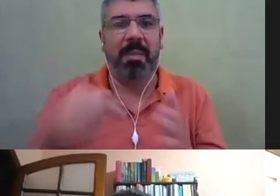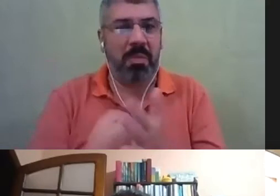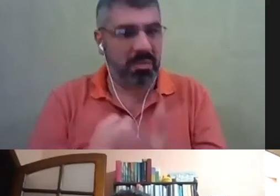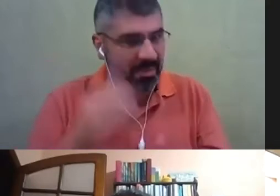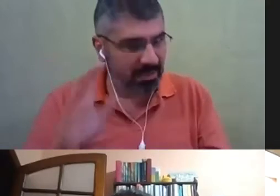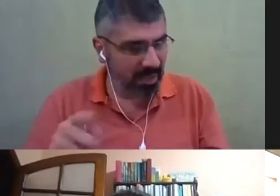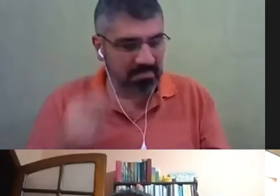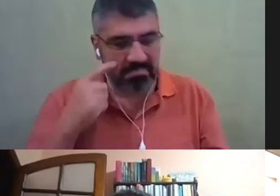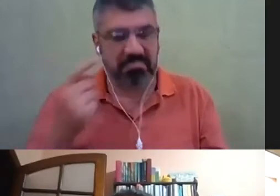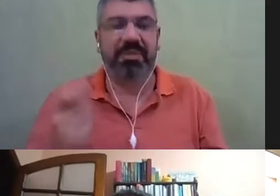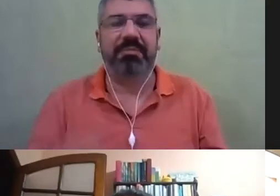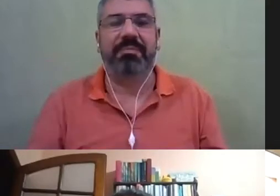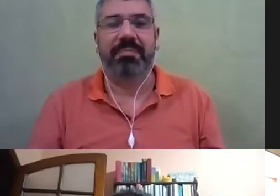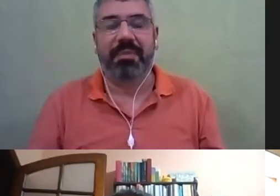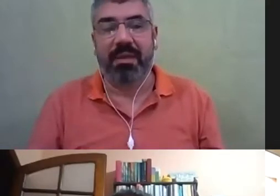Okay.